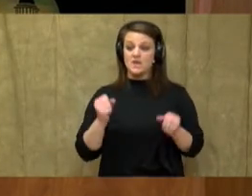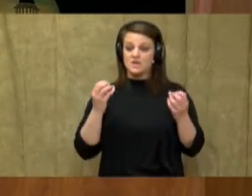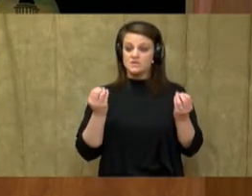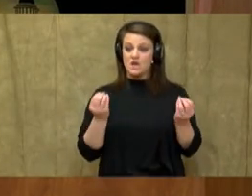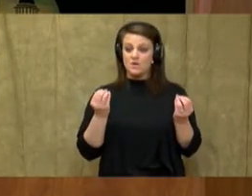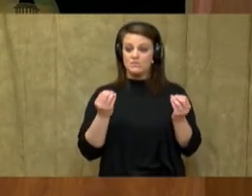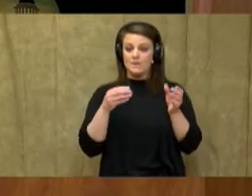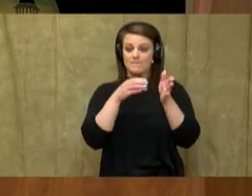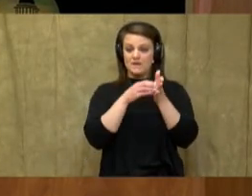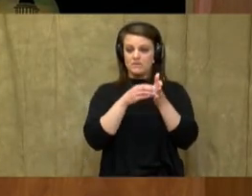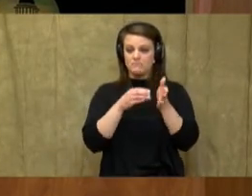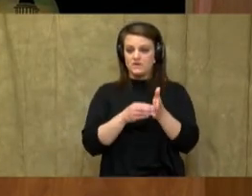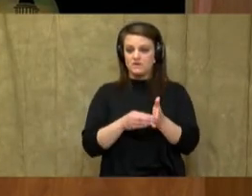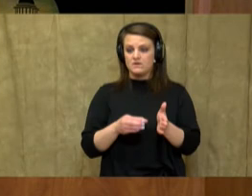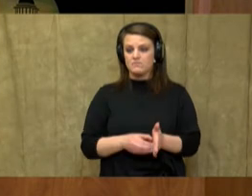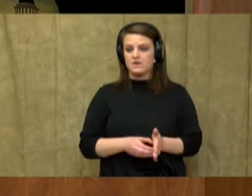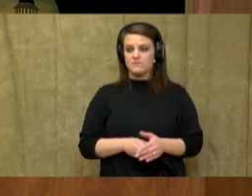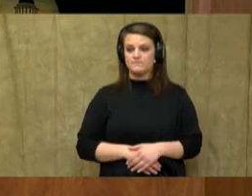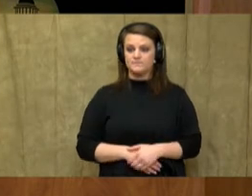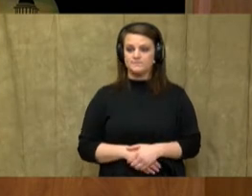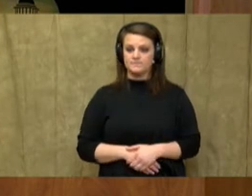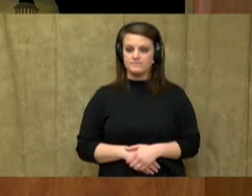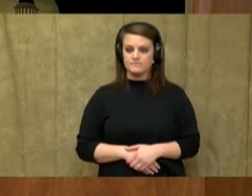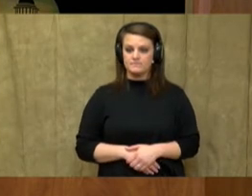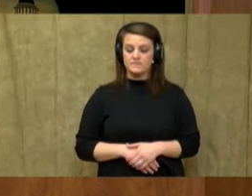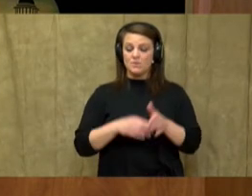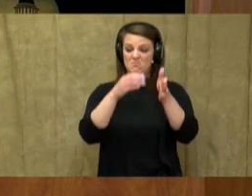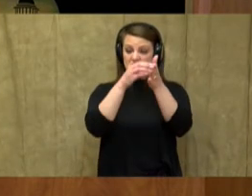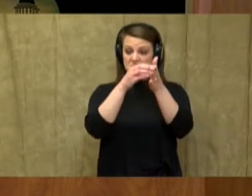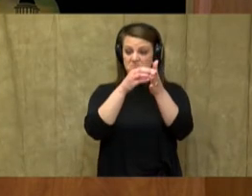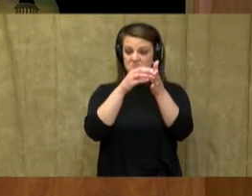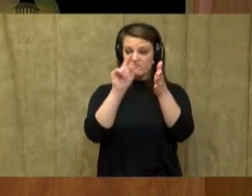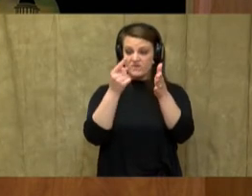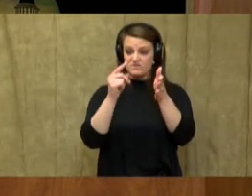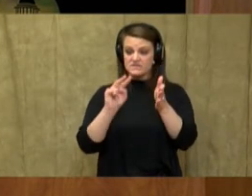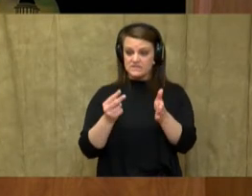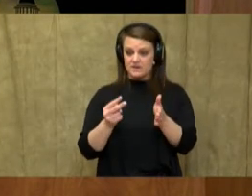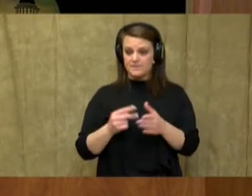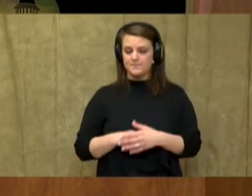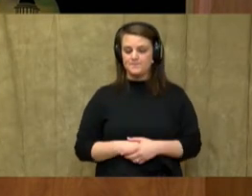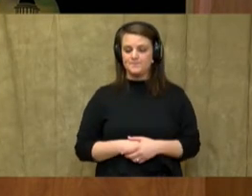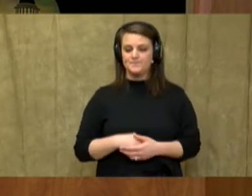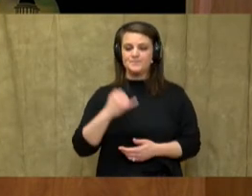at it paragraph by paragraph. In the first 2 paragraphs, okay,